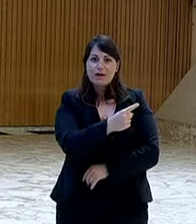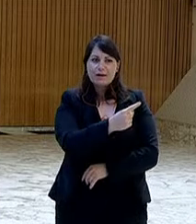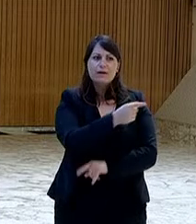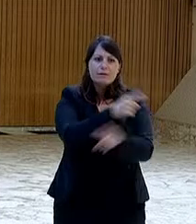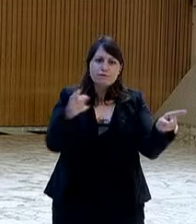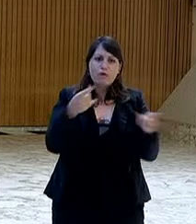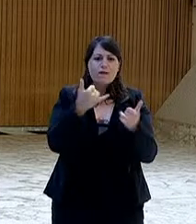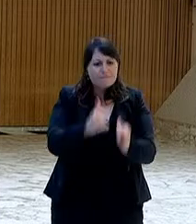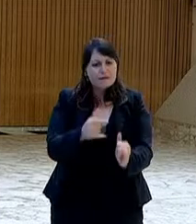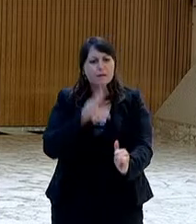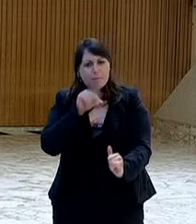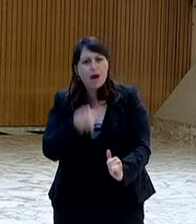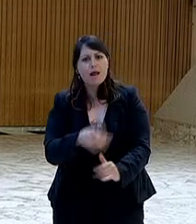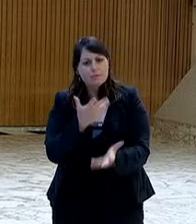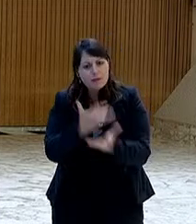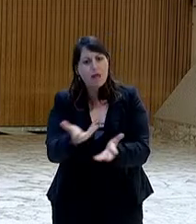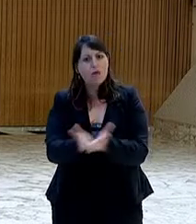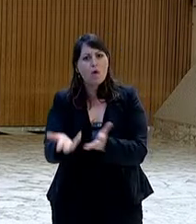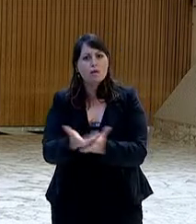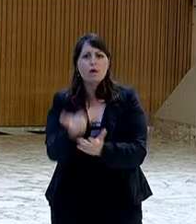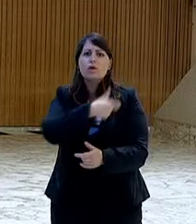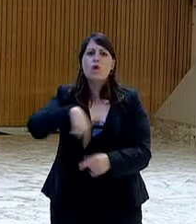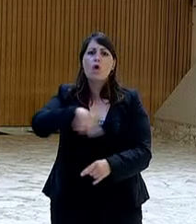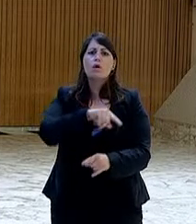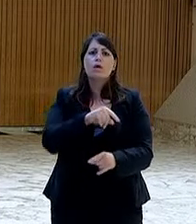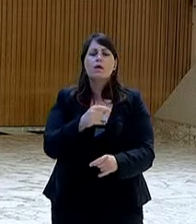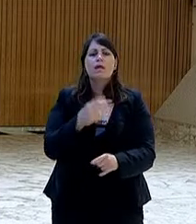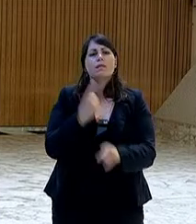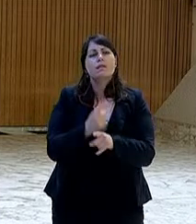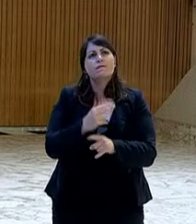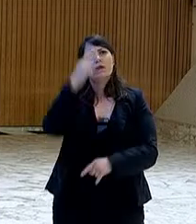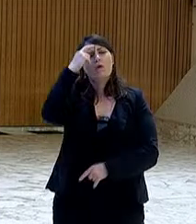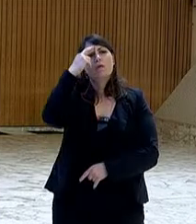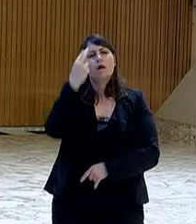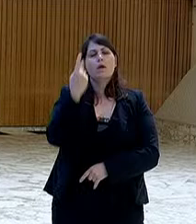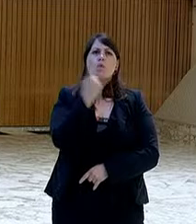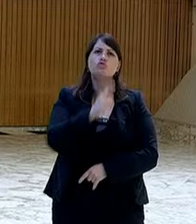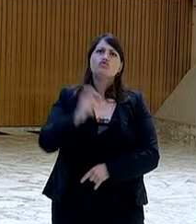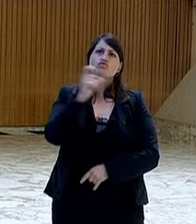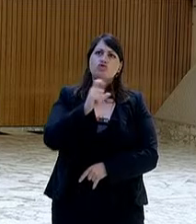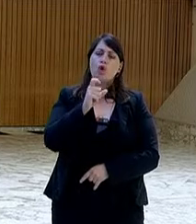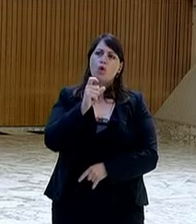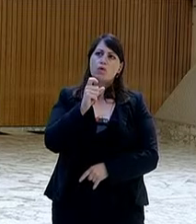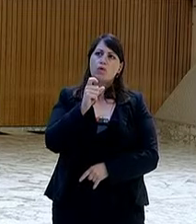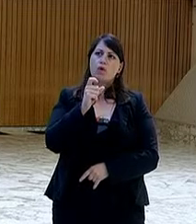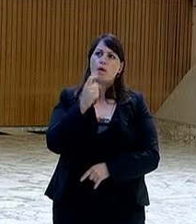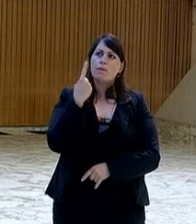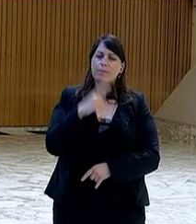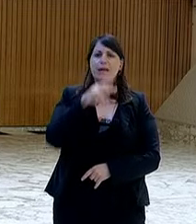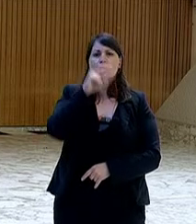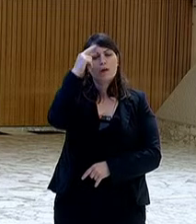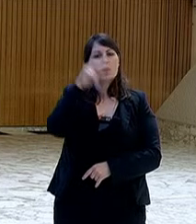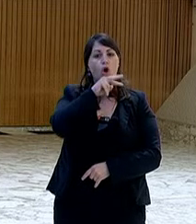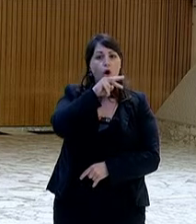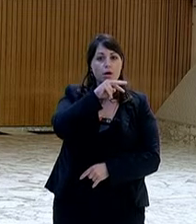our spouses we love them. We don't need to wait for Mother's Day to buy flowers. There are plenty of things we can do throughout the